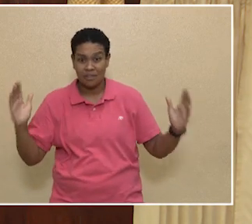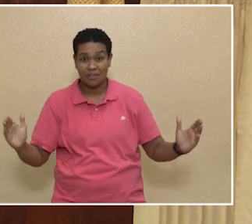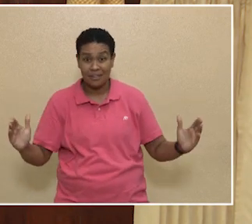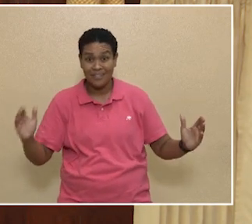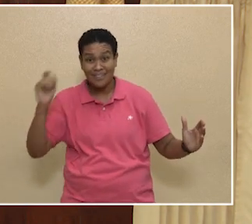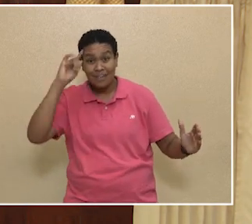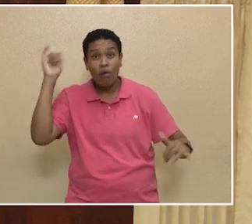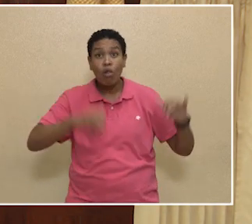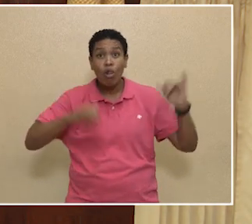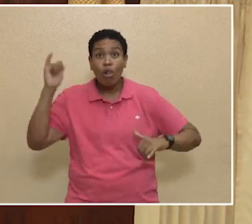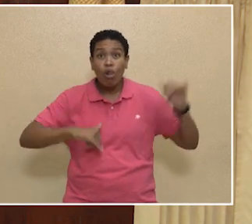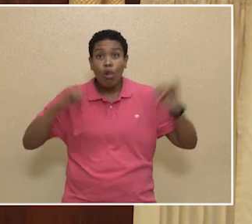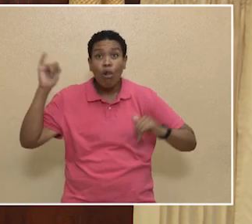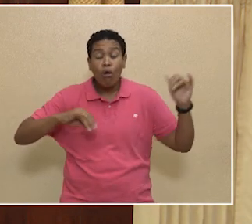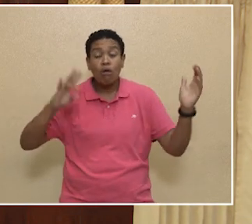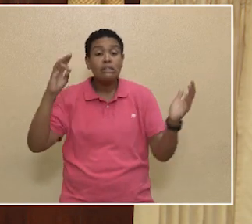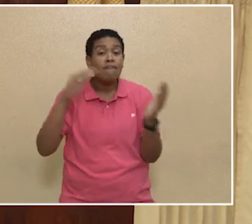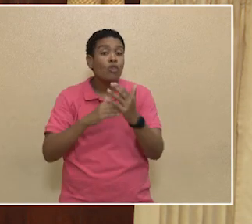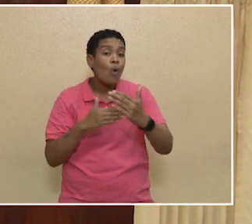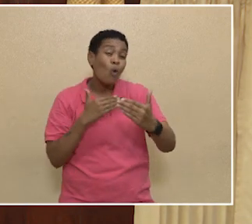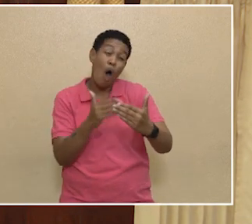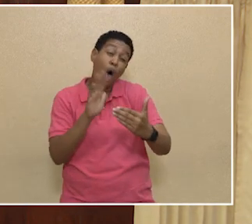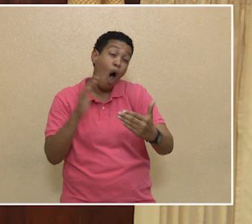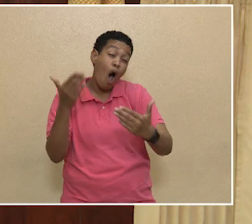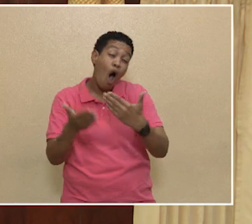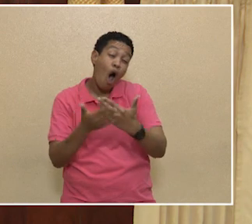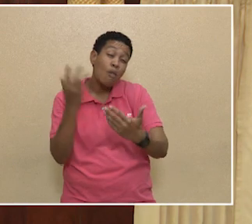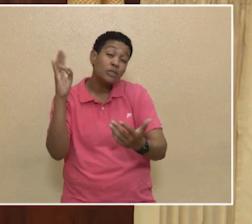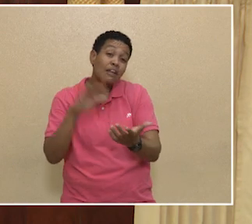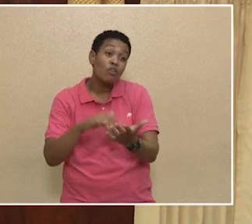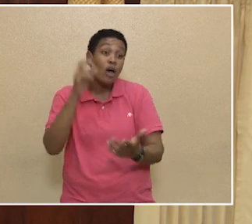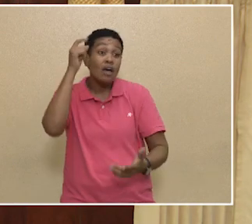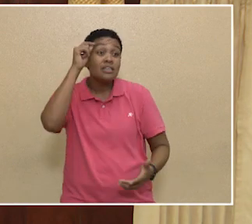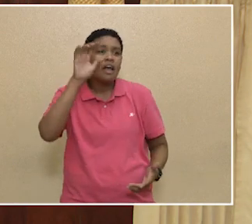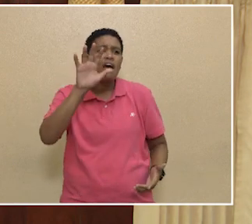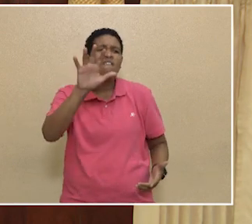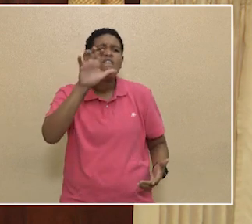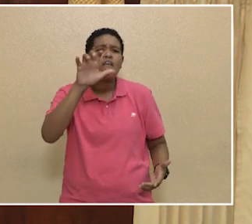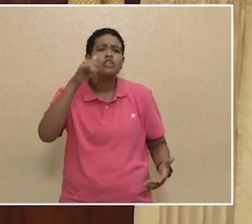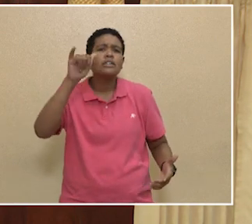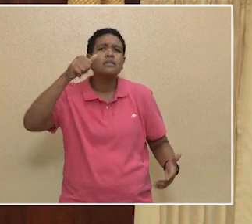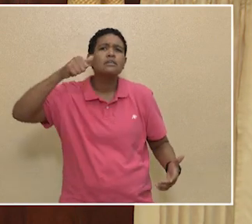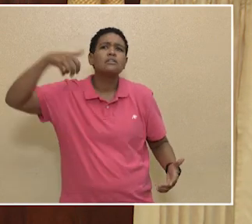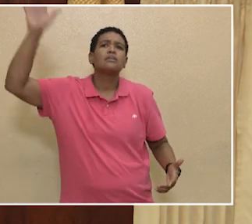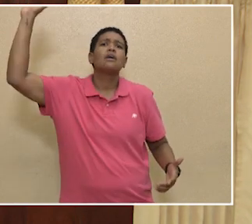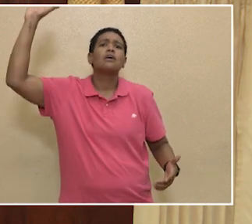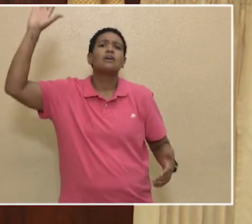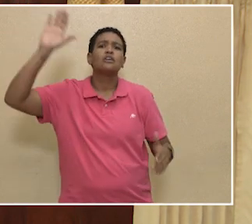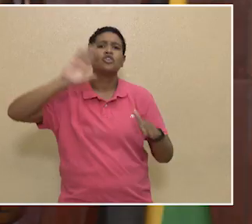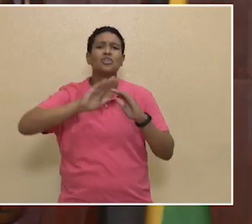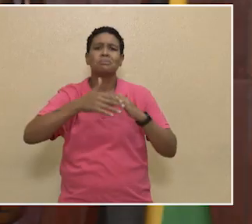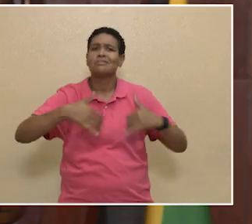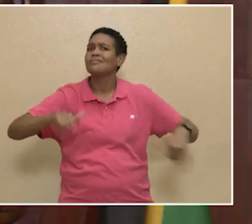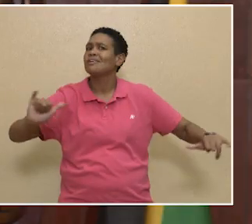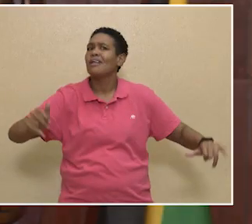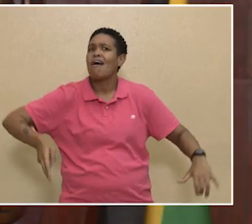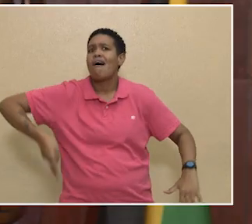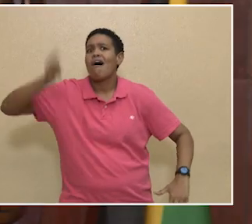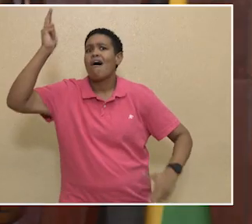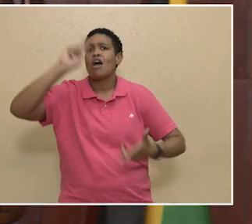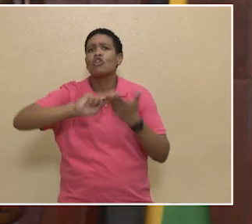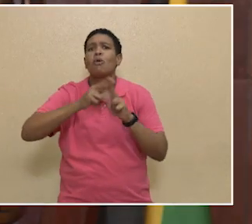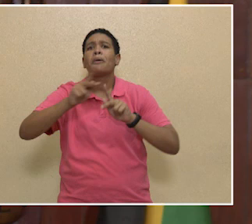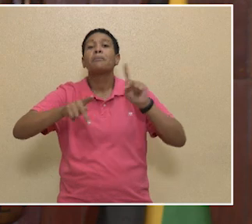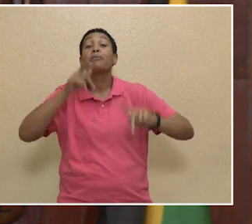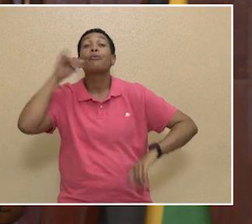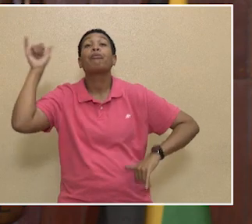approximately 1,500 left the island. So we're still having a considerable number of persons